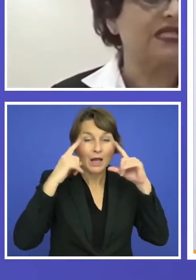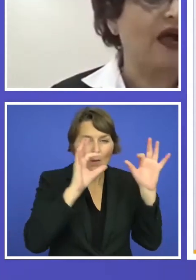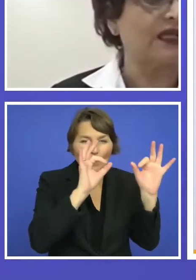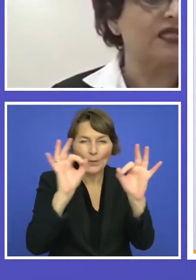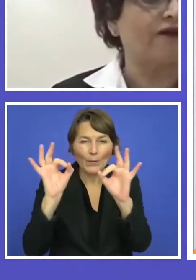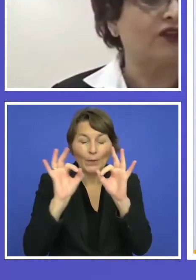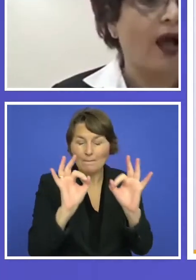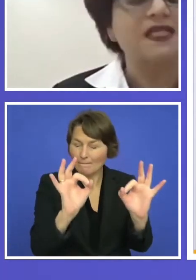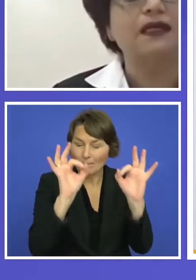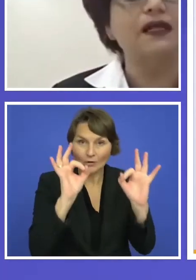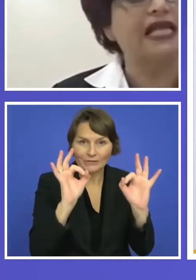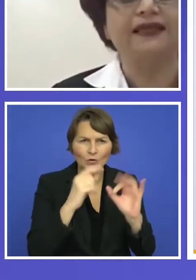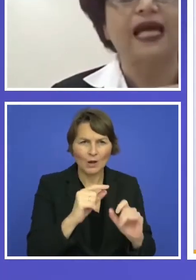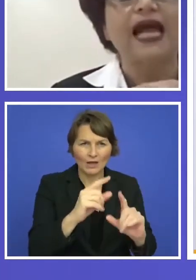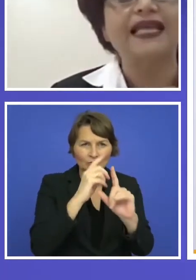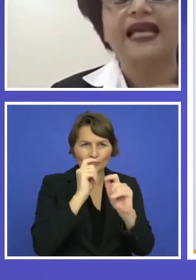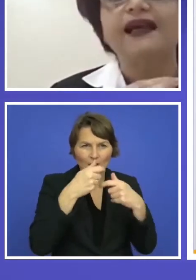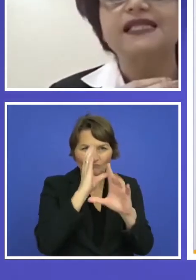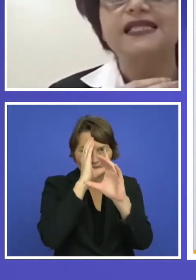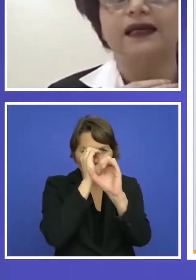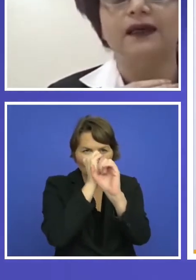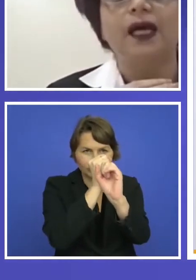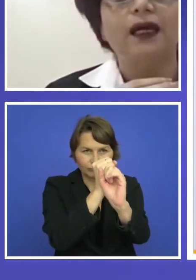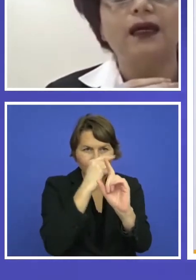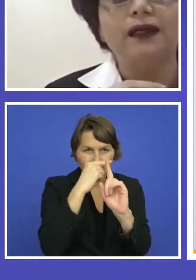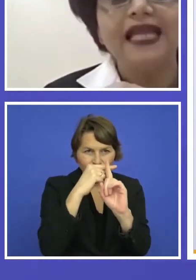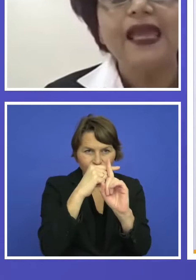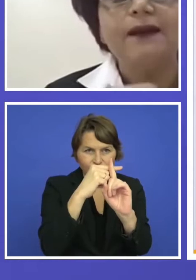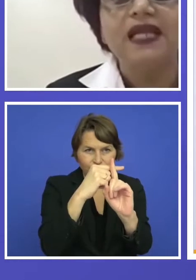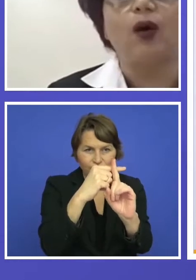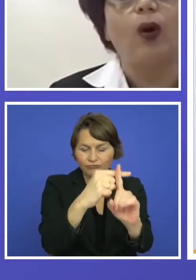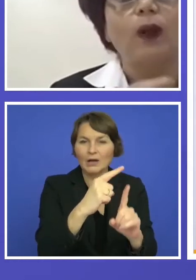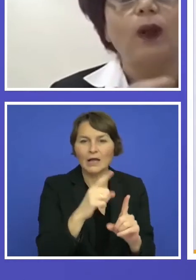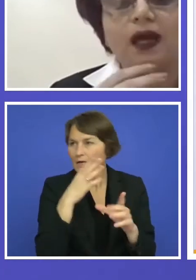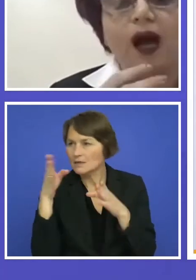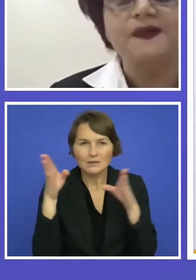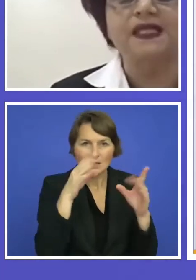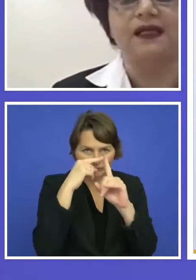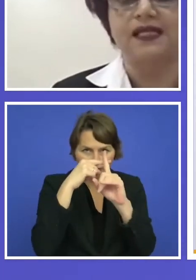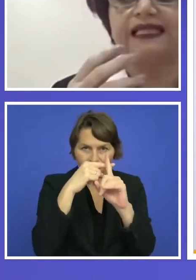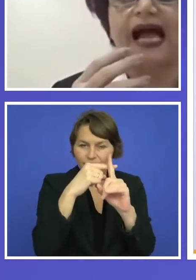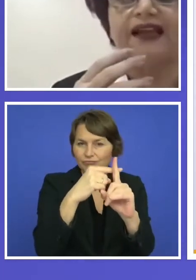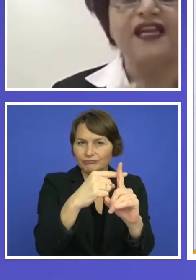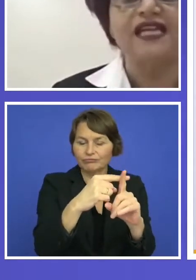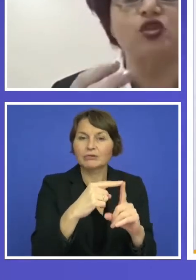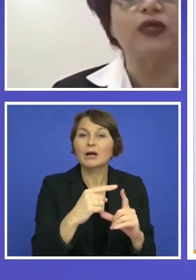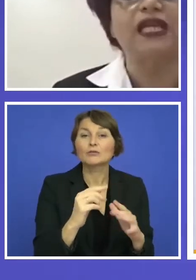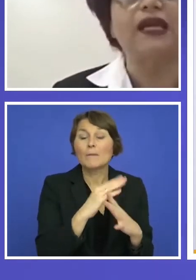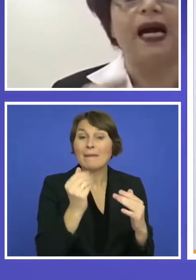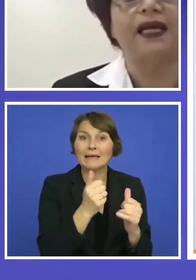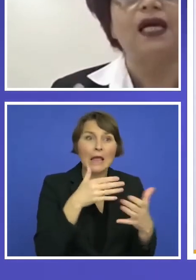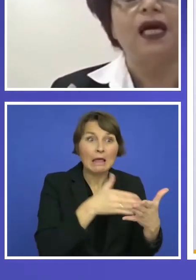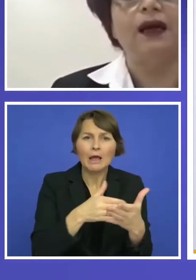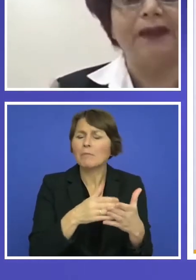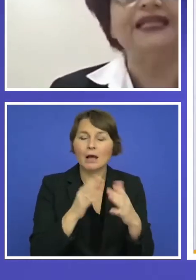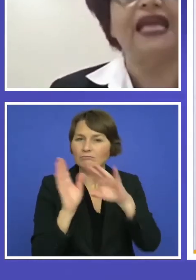remain focused regardless of the obstacles, and I cannot name now all the obstacles that I faced